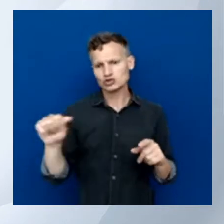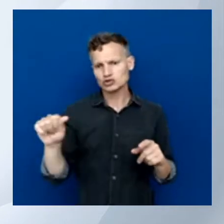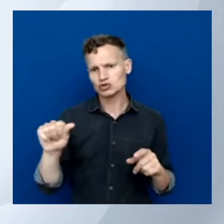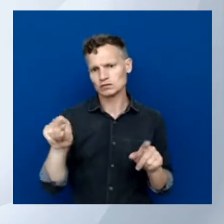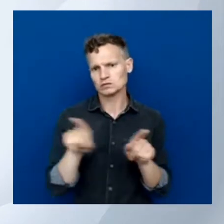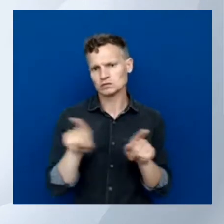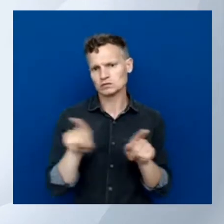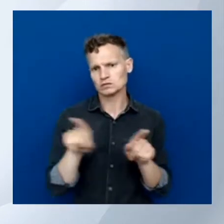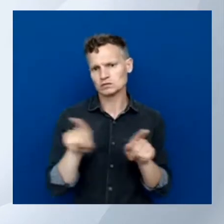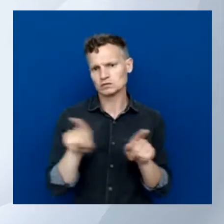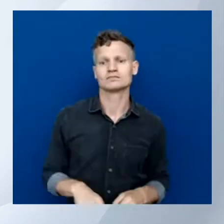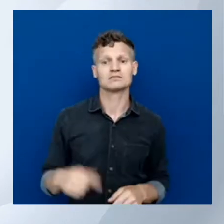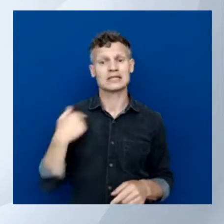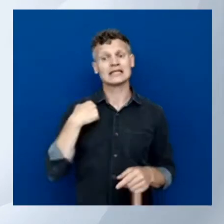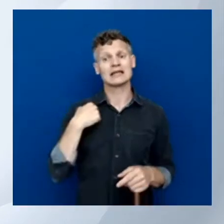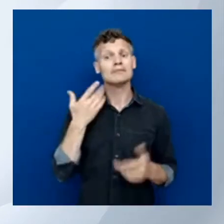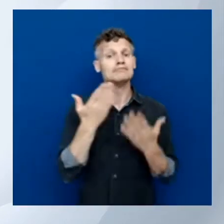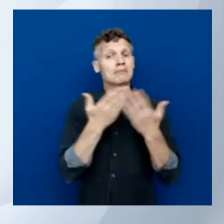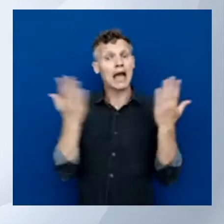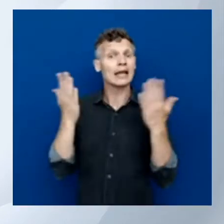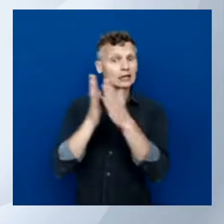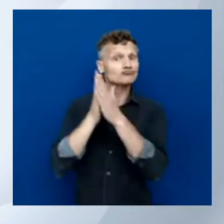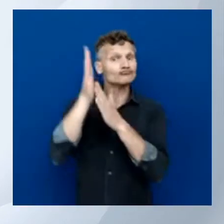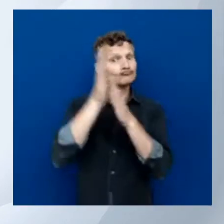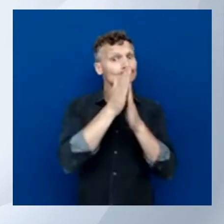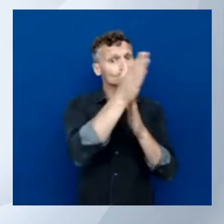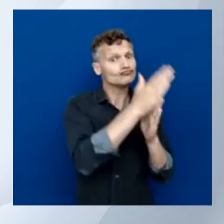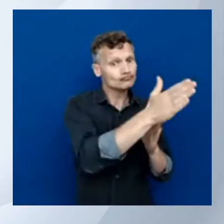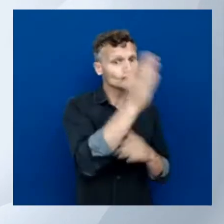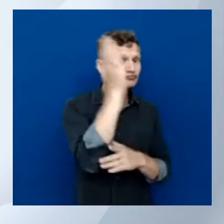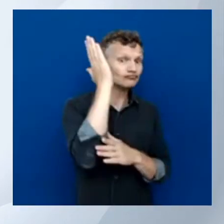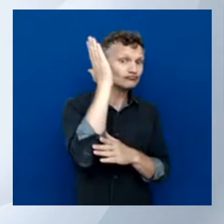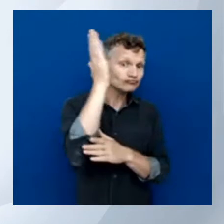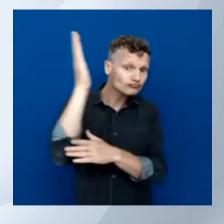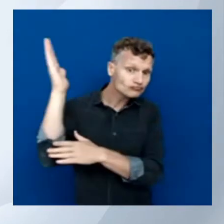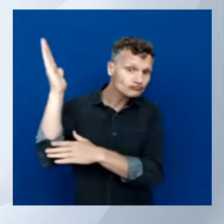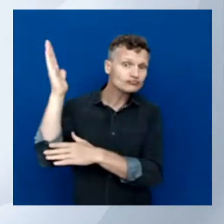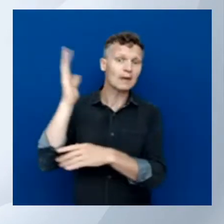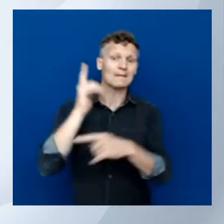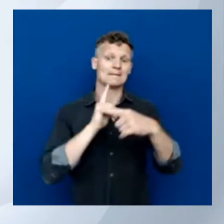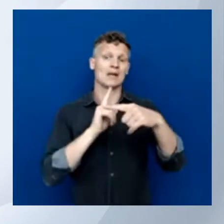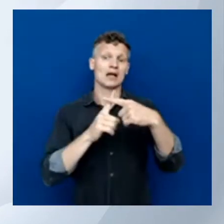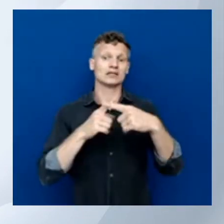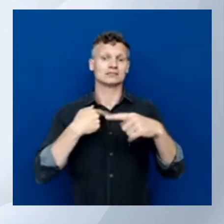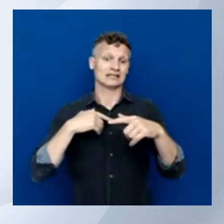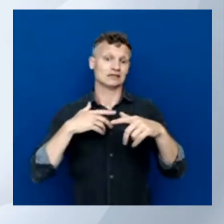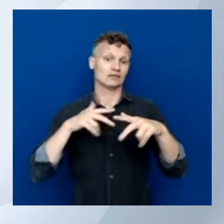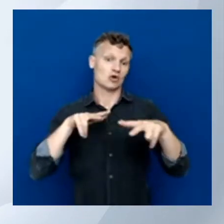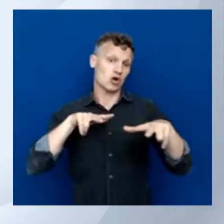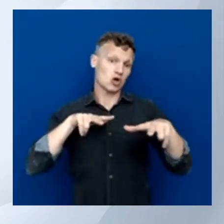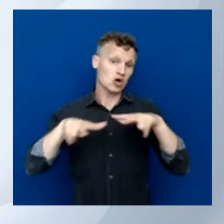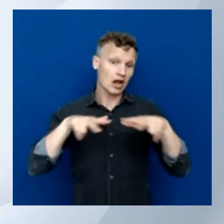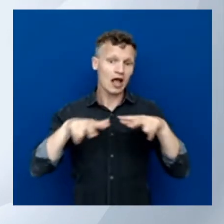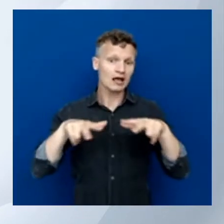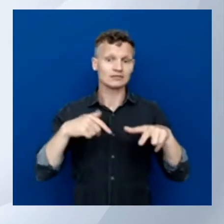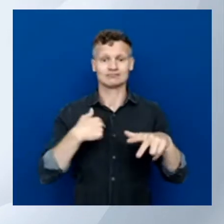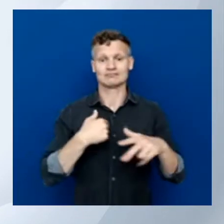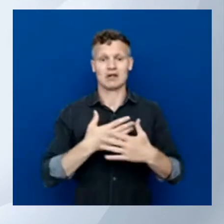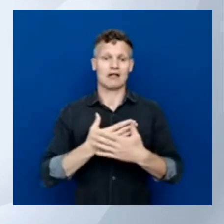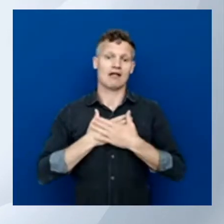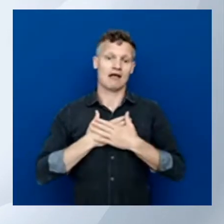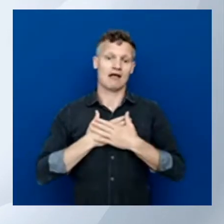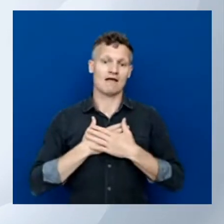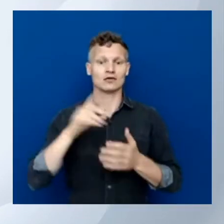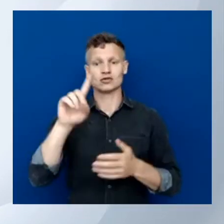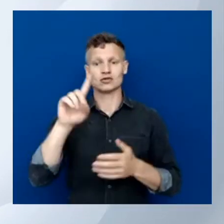get to organize them too. And I'm a massive donut fanatic and the lockdown's not been too kind to me because of